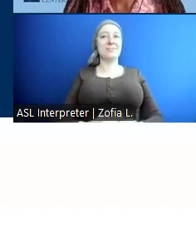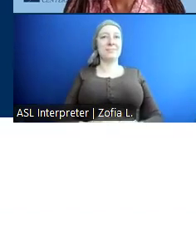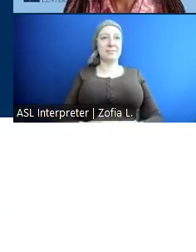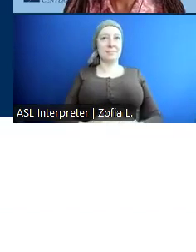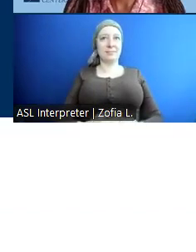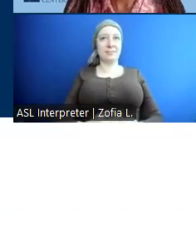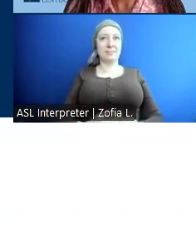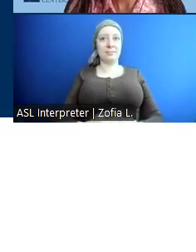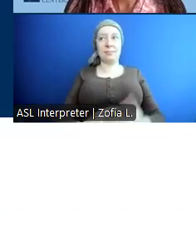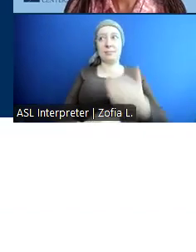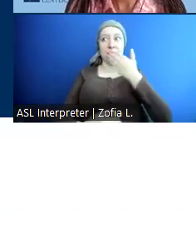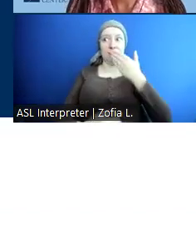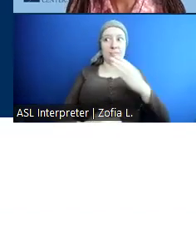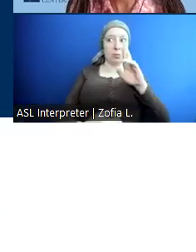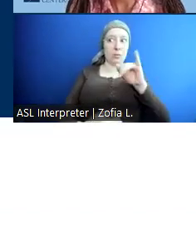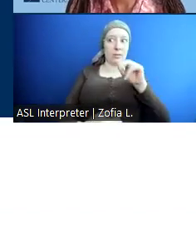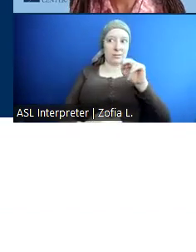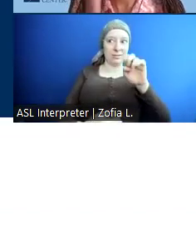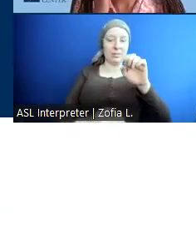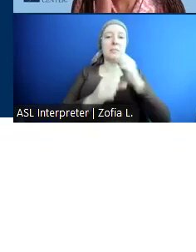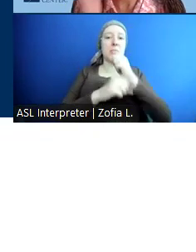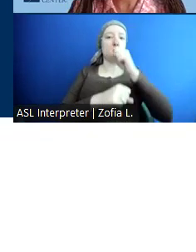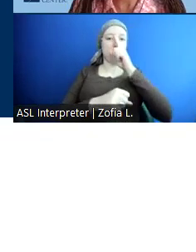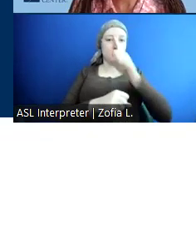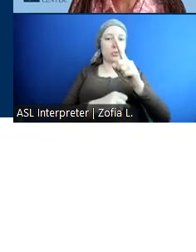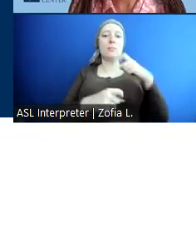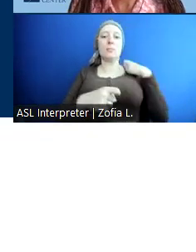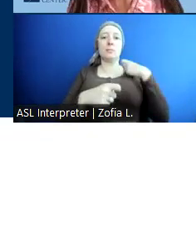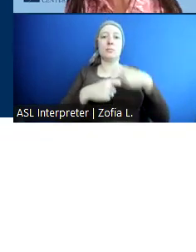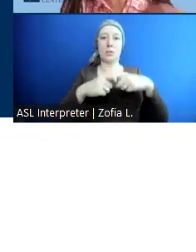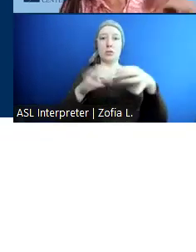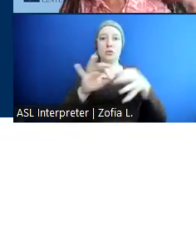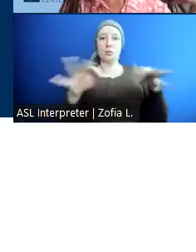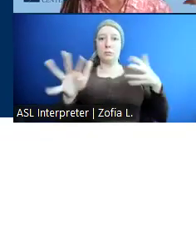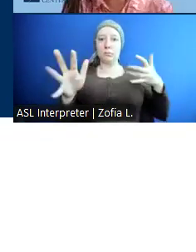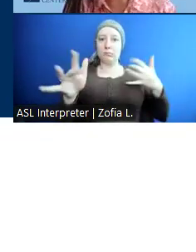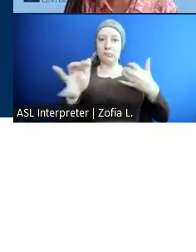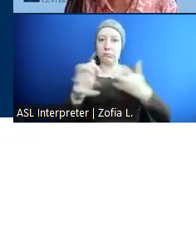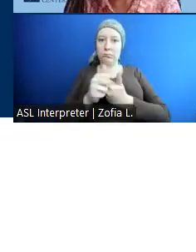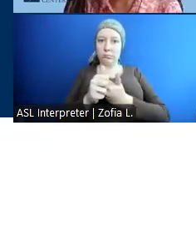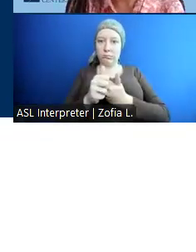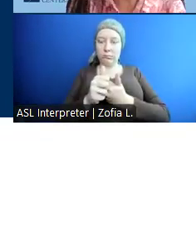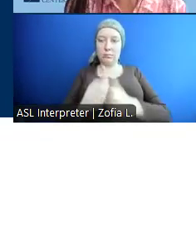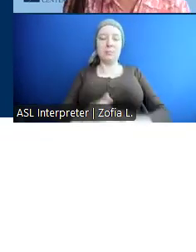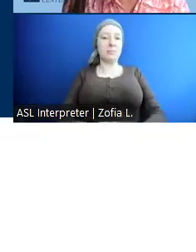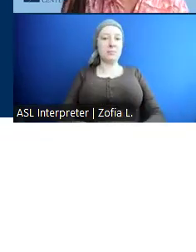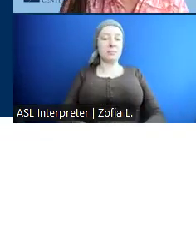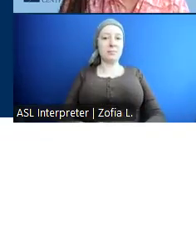Thank you, Bri. I'm waiting a few seconds to ensure that our Spanish language audio is caught up. Thank you.